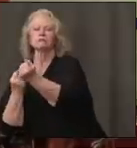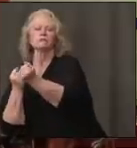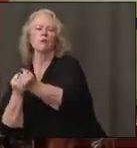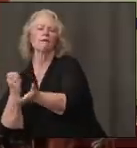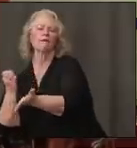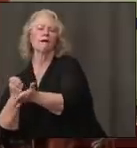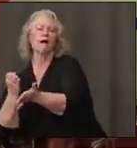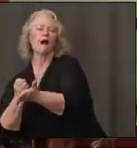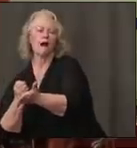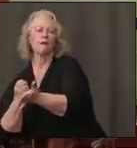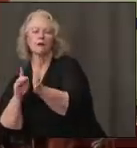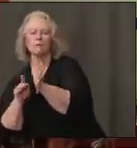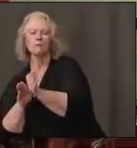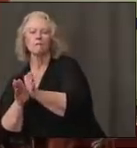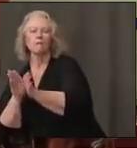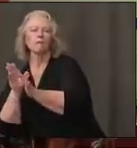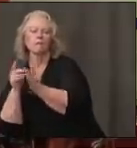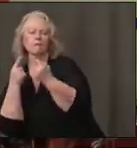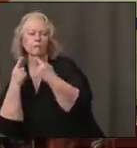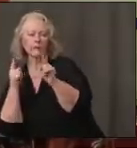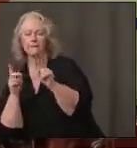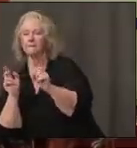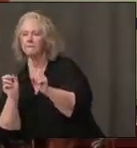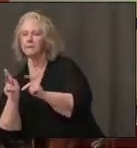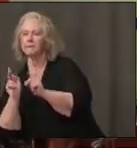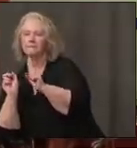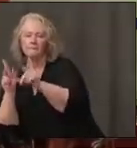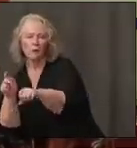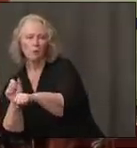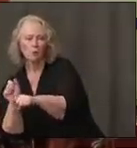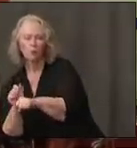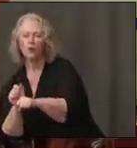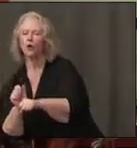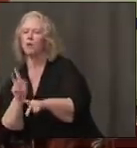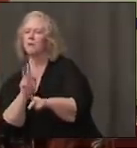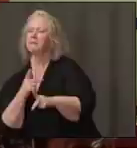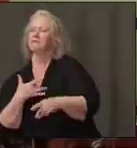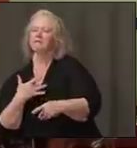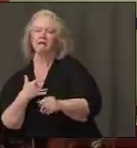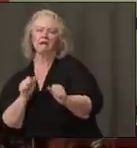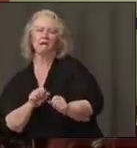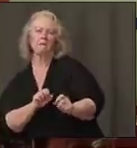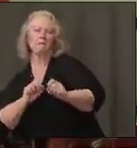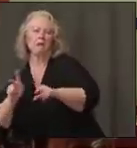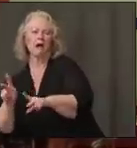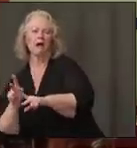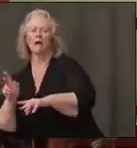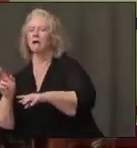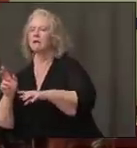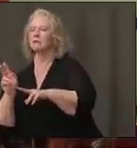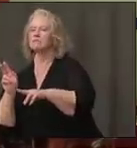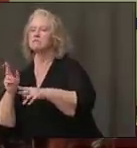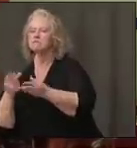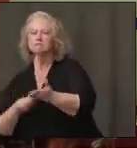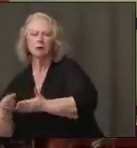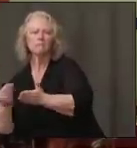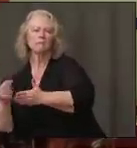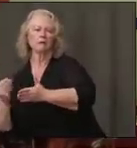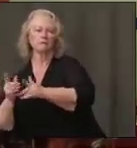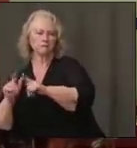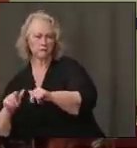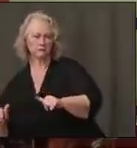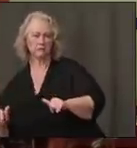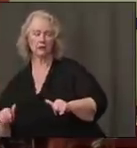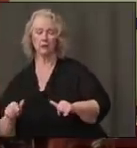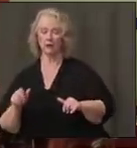to work, and you have a large amount of economic activity that can resume. Using those different